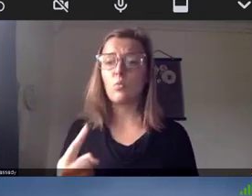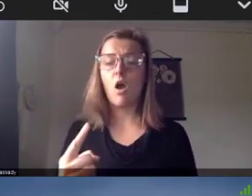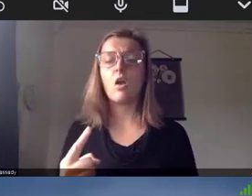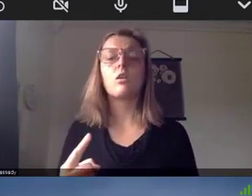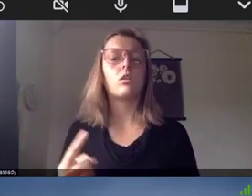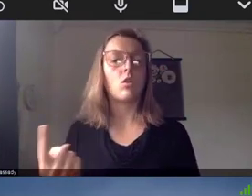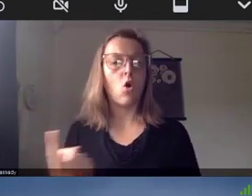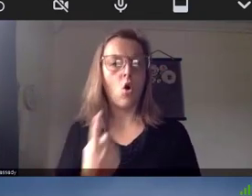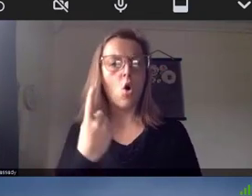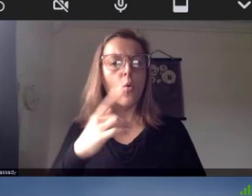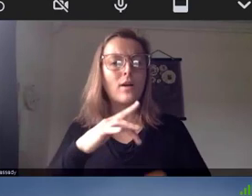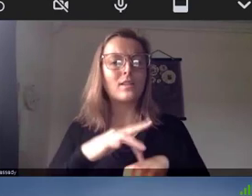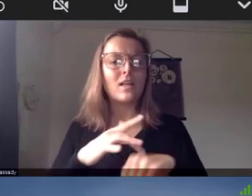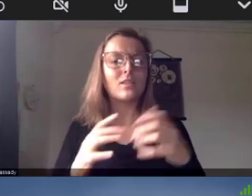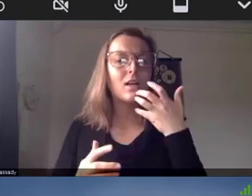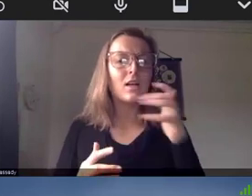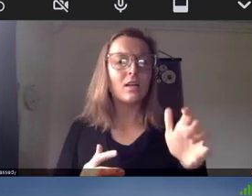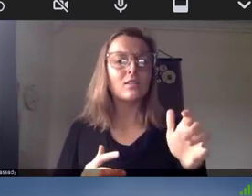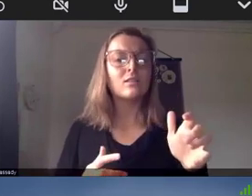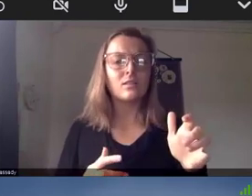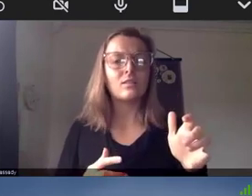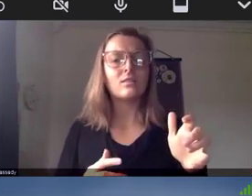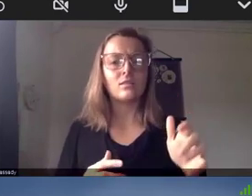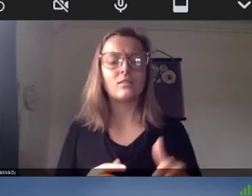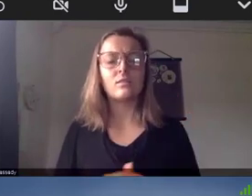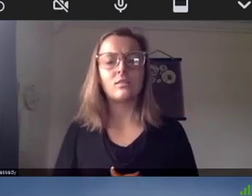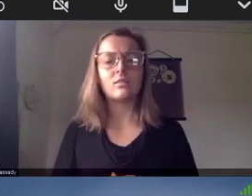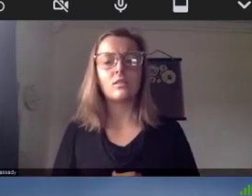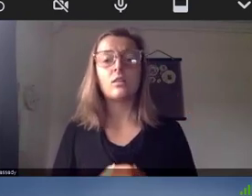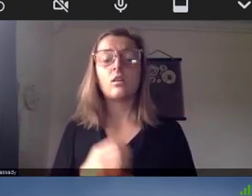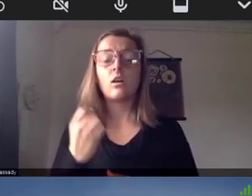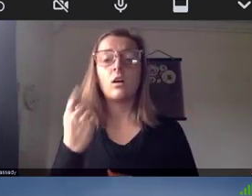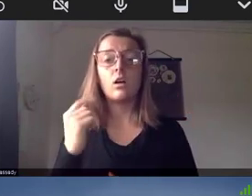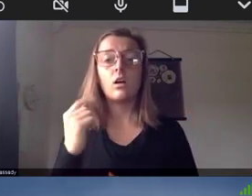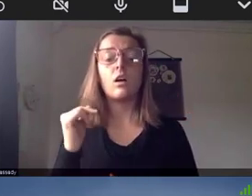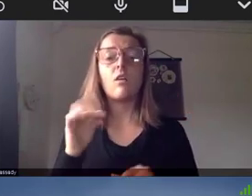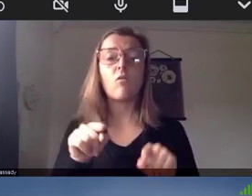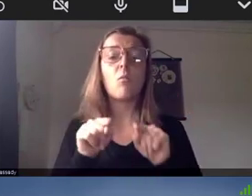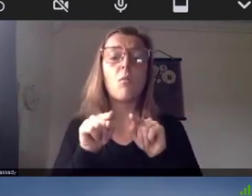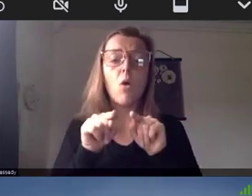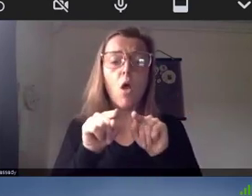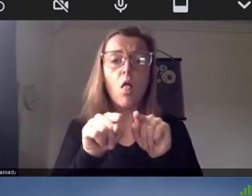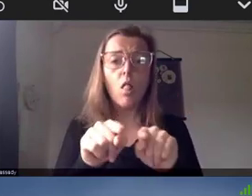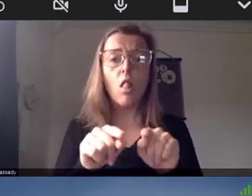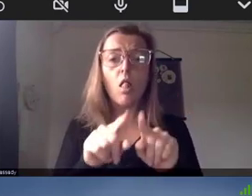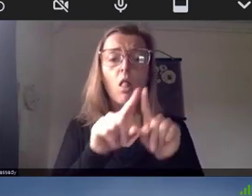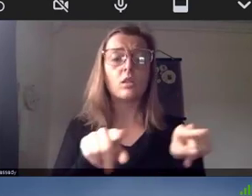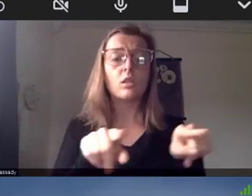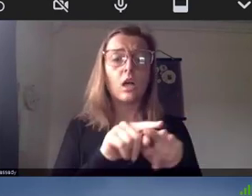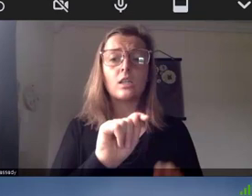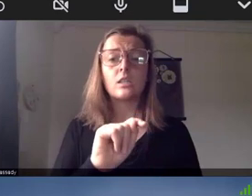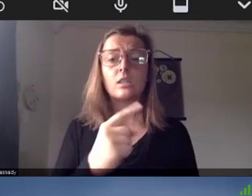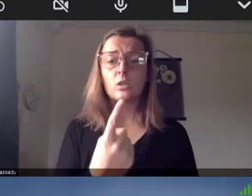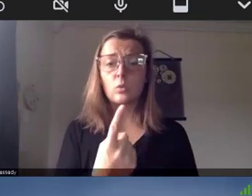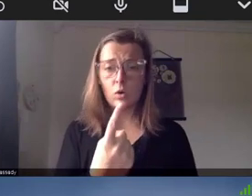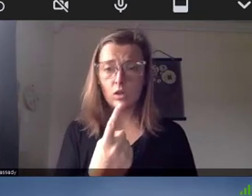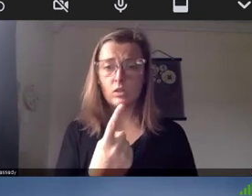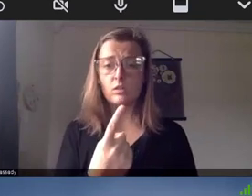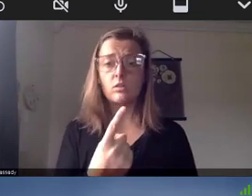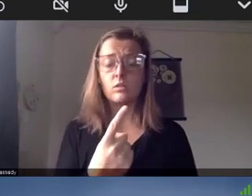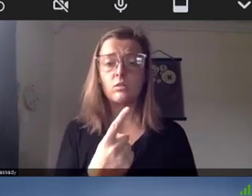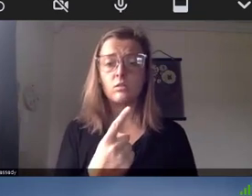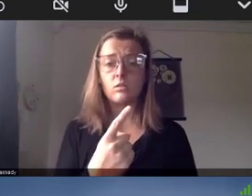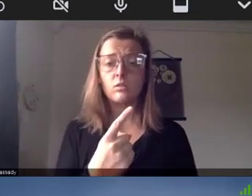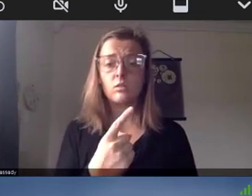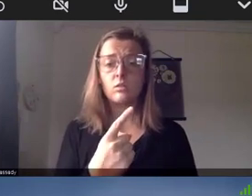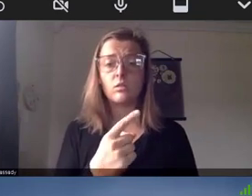hot inlet. So if we're in parallel flow, delta T1 is T hot in minus T cold in,